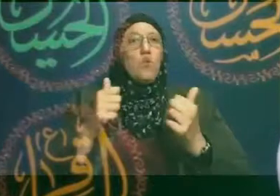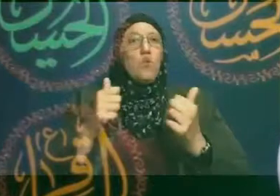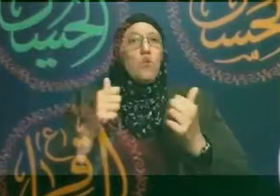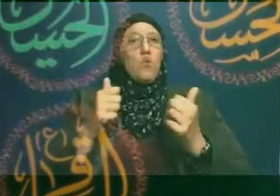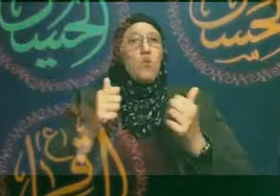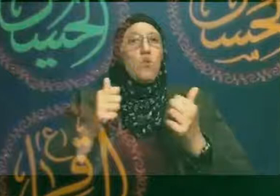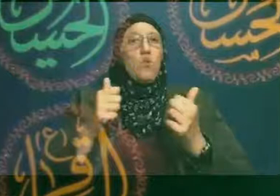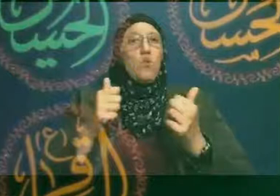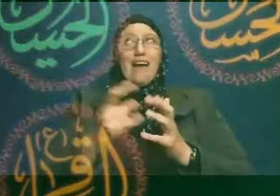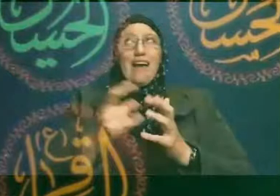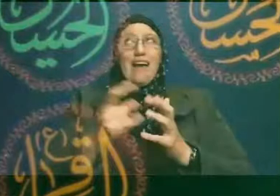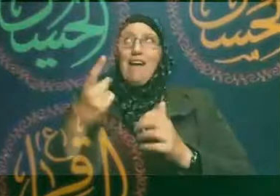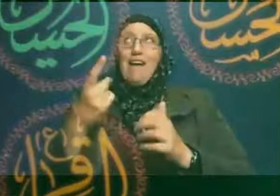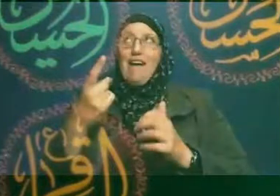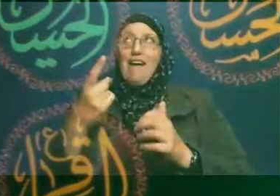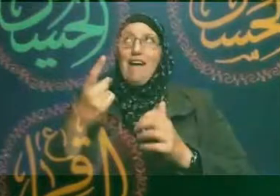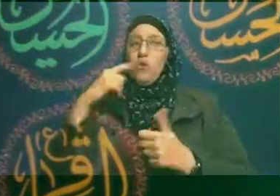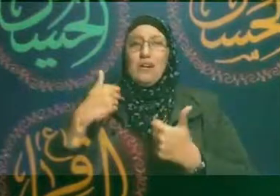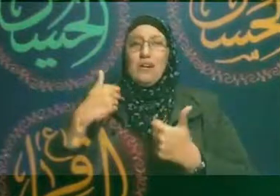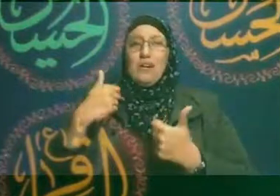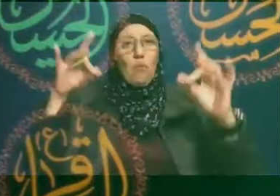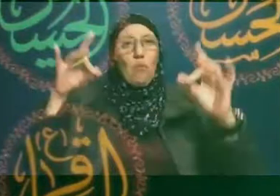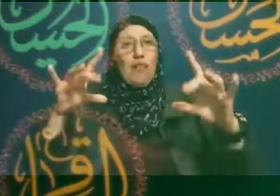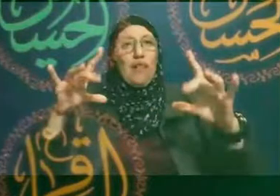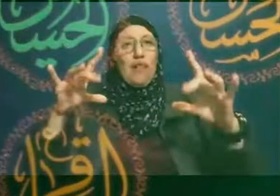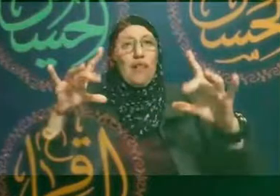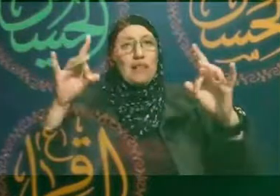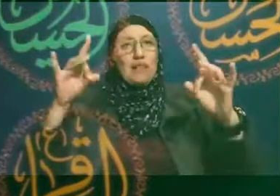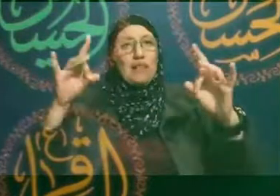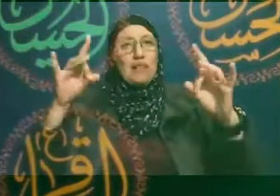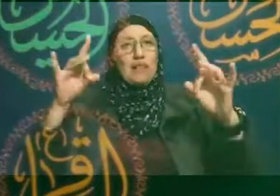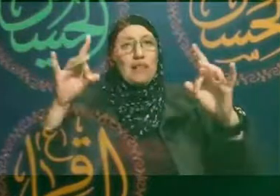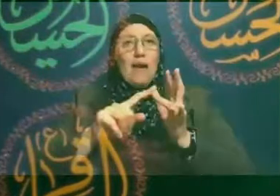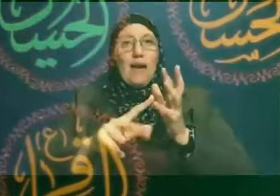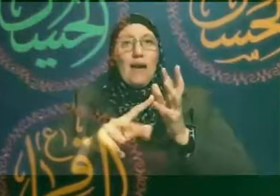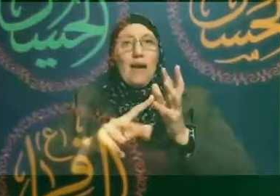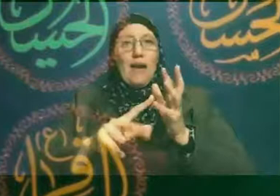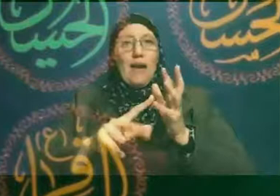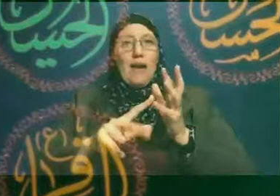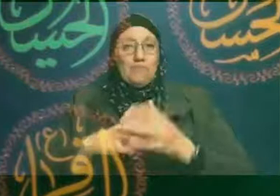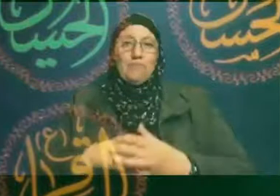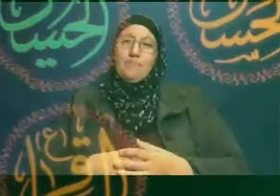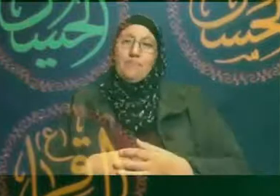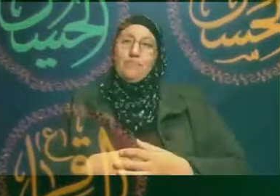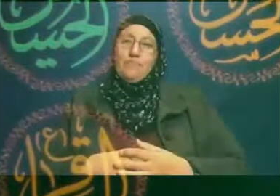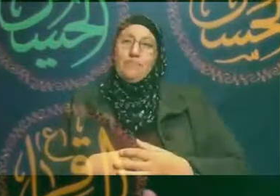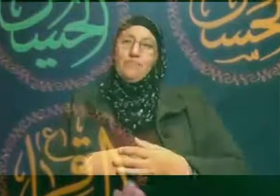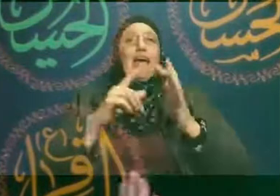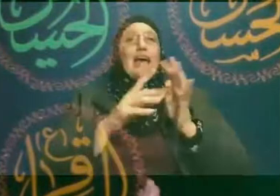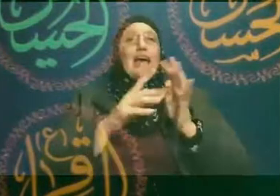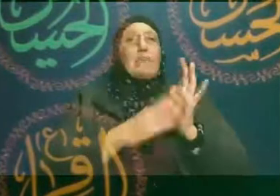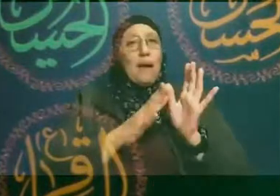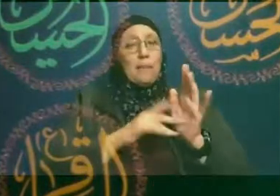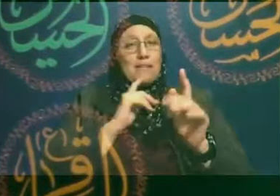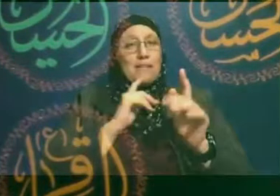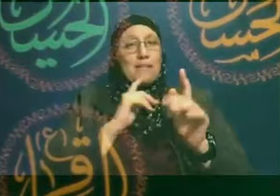His bounty. Imam says that this ayah is with reference to those who give preference even when they raise their hands. First they